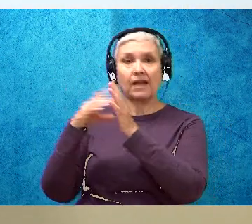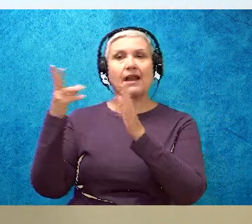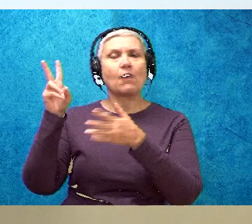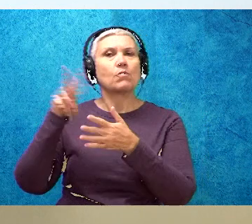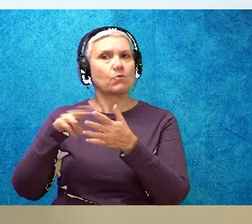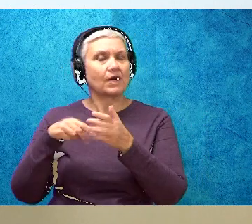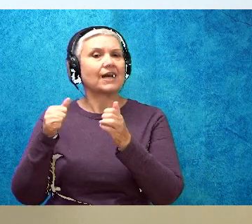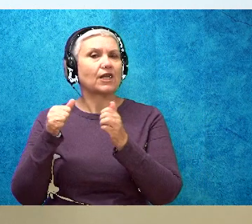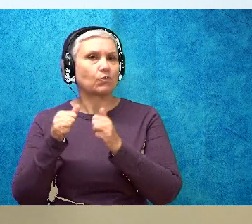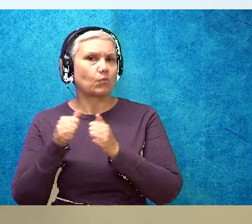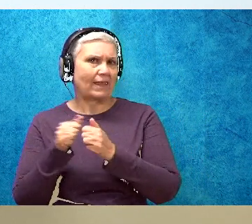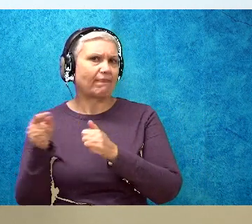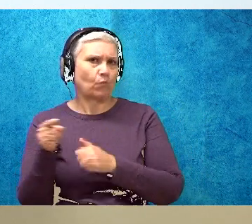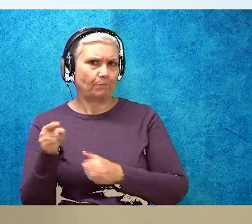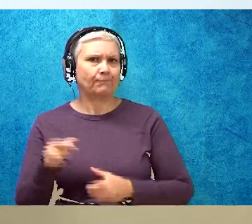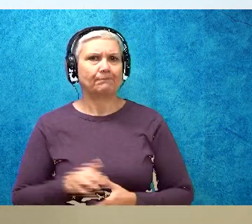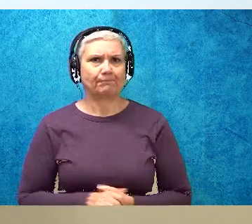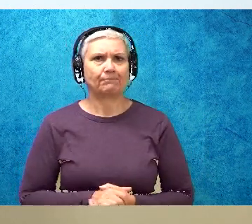you guys.